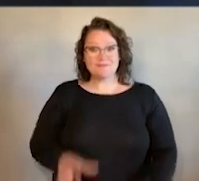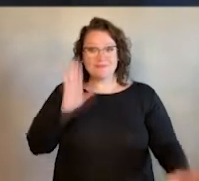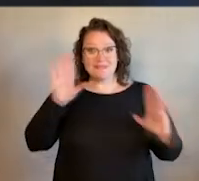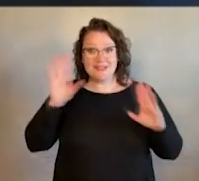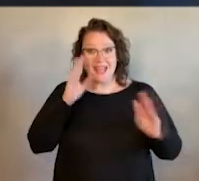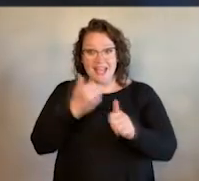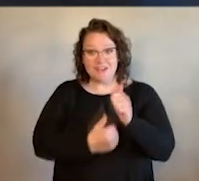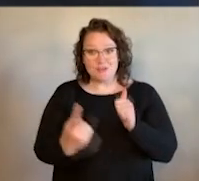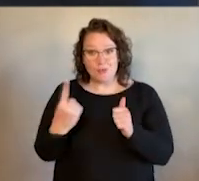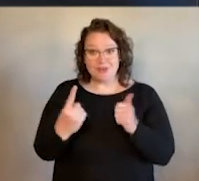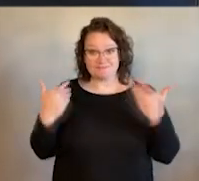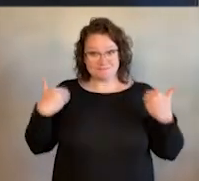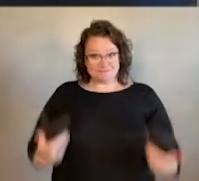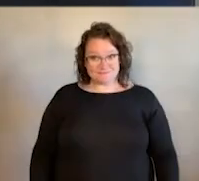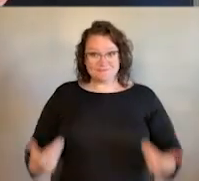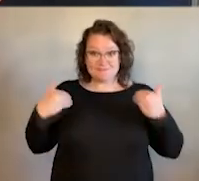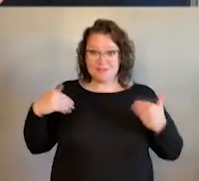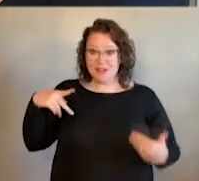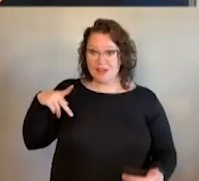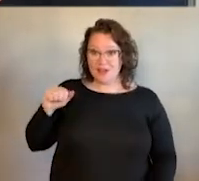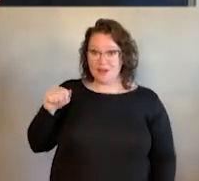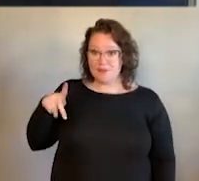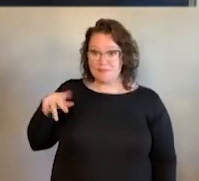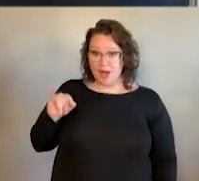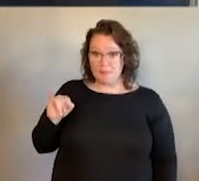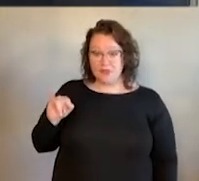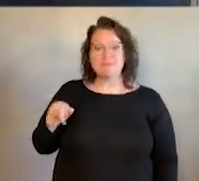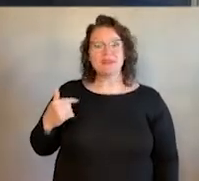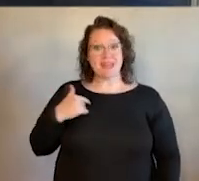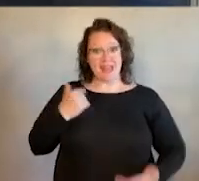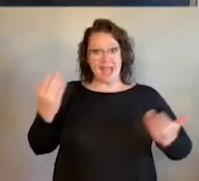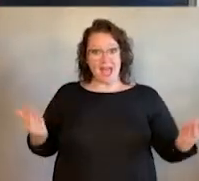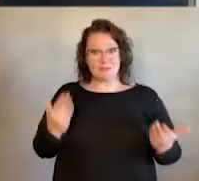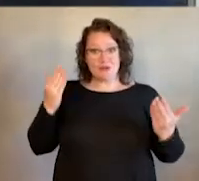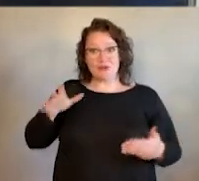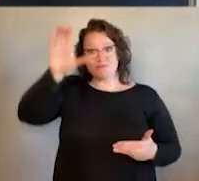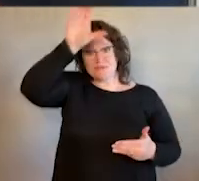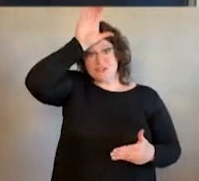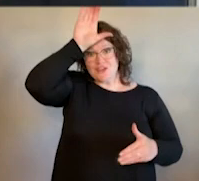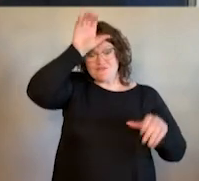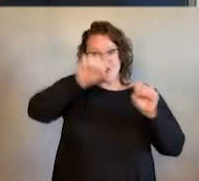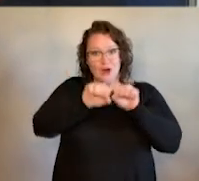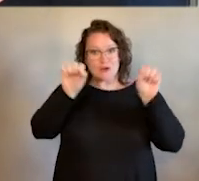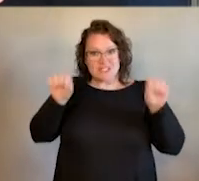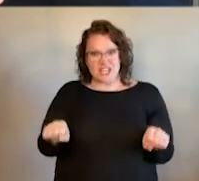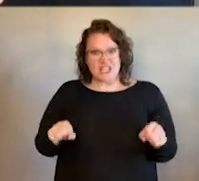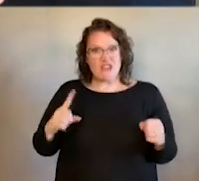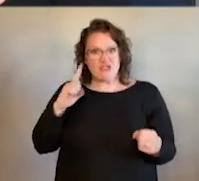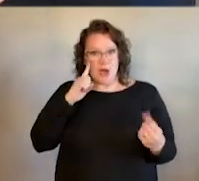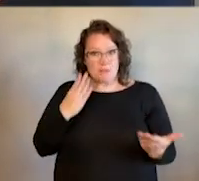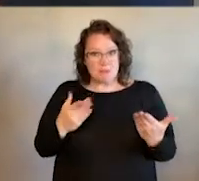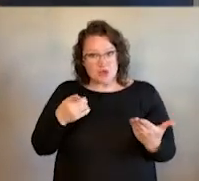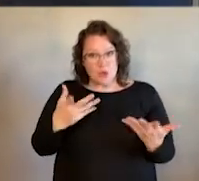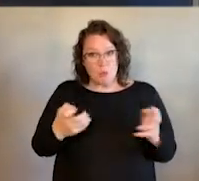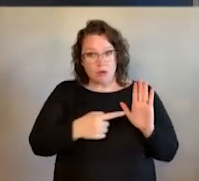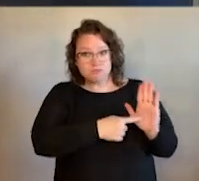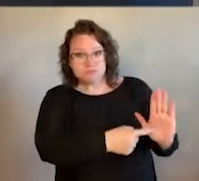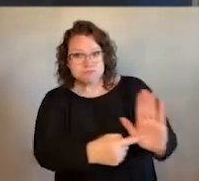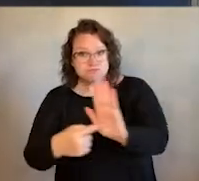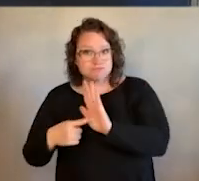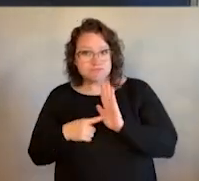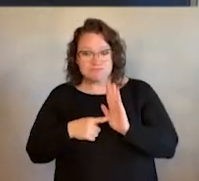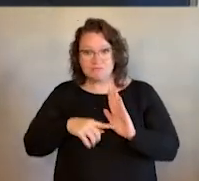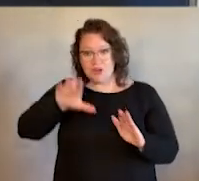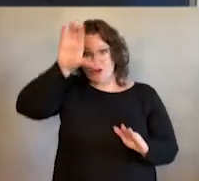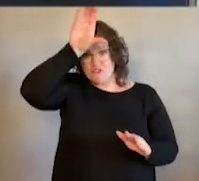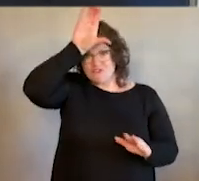Hey guys, this is Poppy, and I thought for our fire station episode today, you might like to see a tour of a fire truck. Have you ever